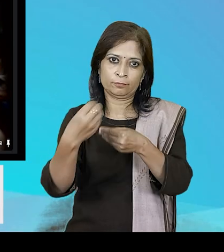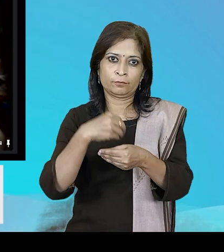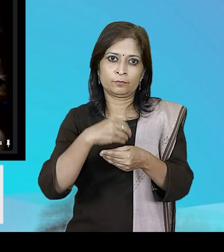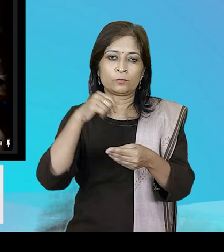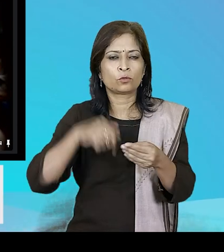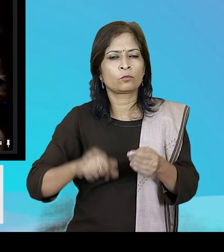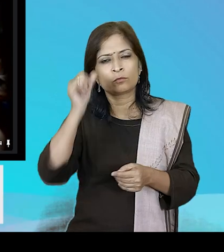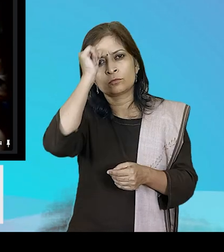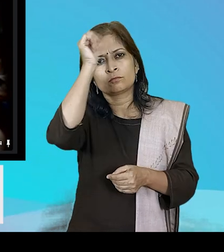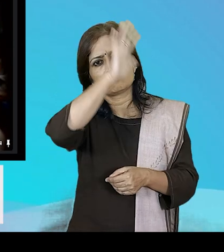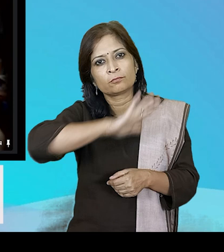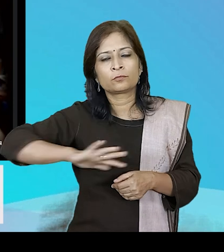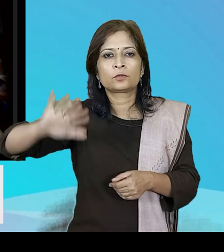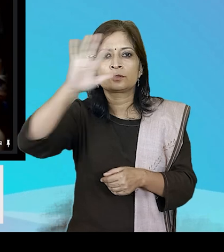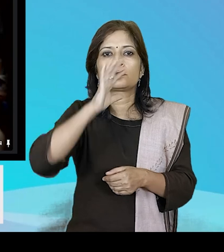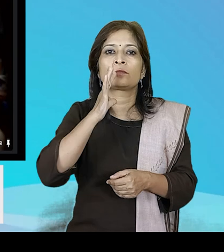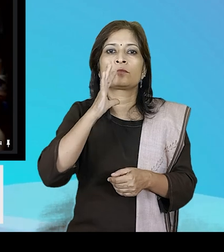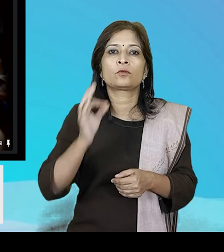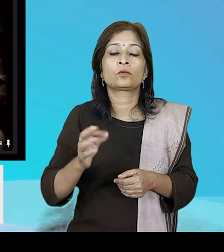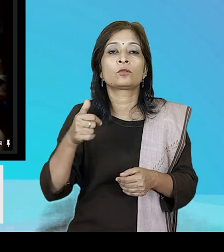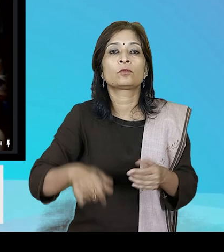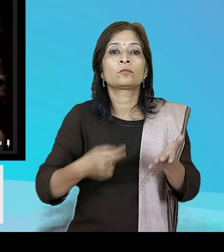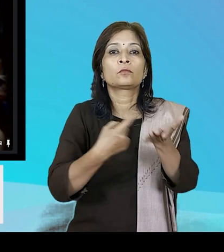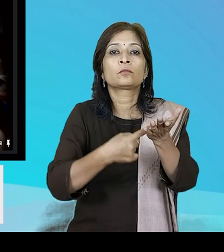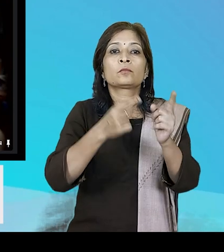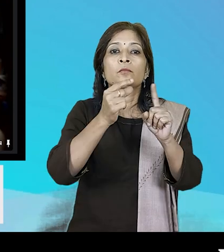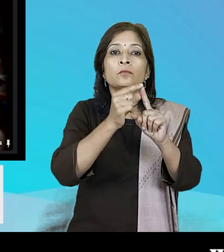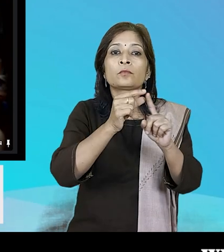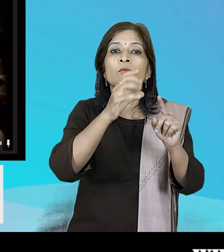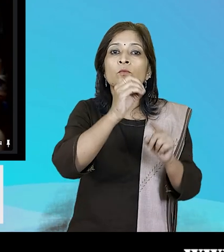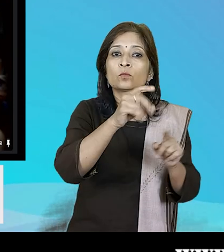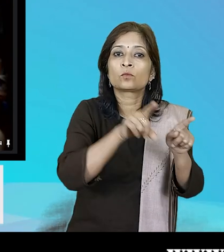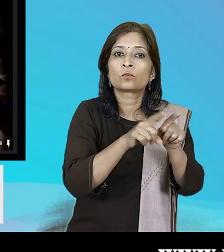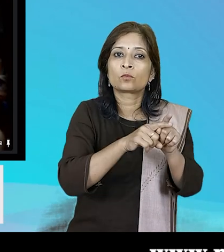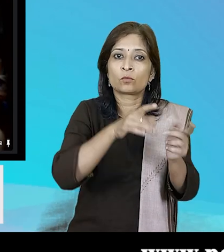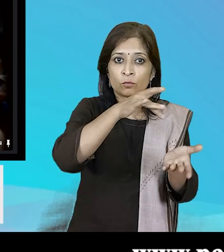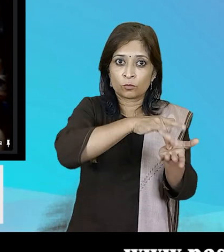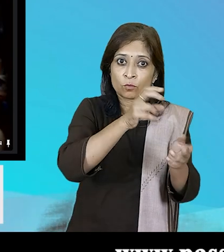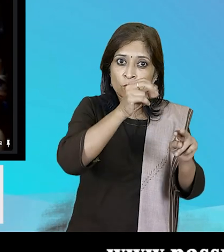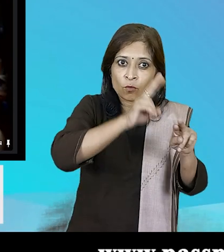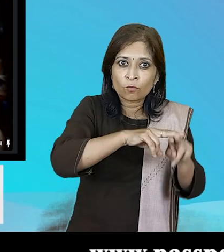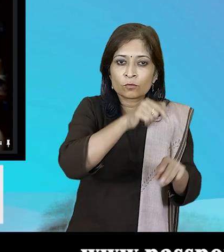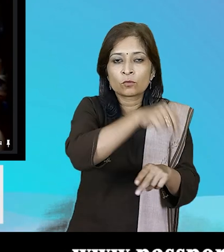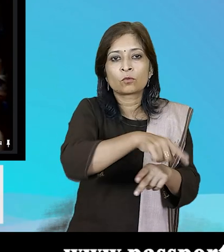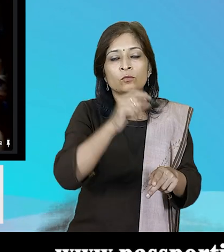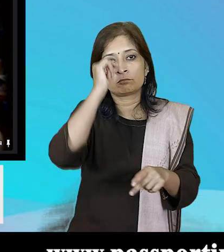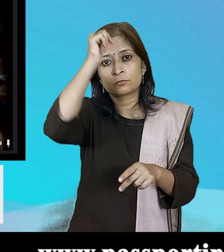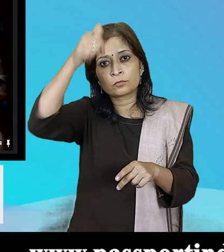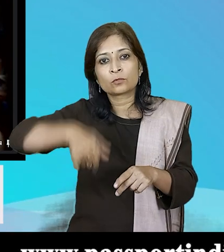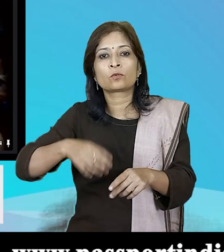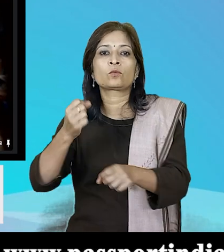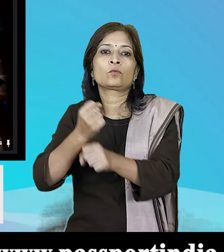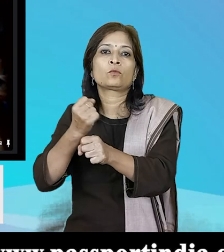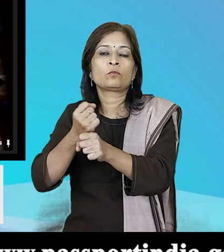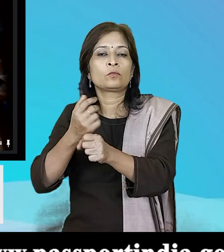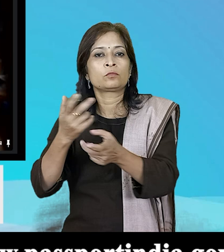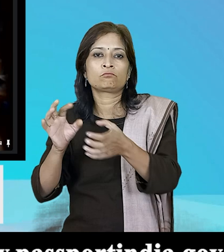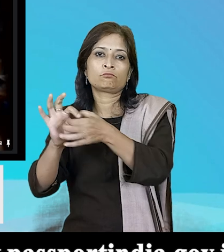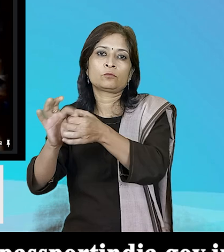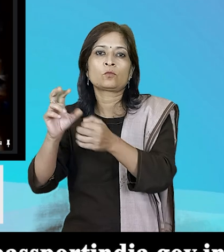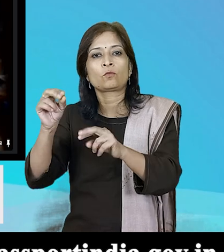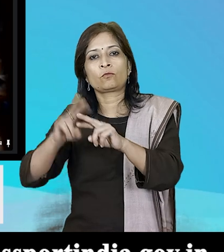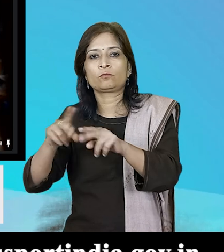India. This is both at an RPO level, which is local, and also the government of India level, which is